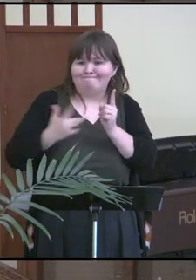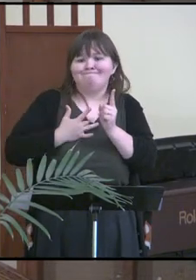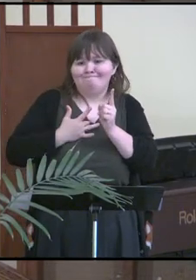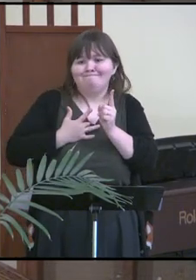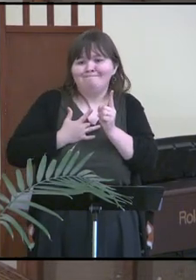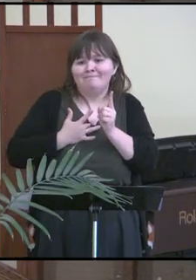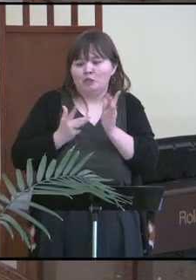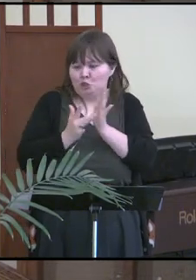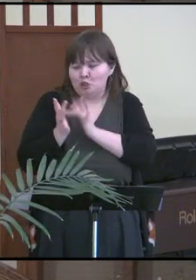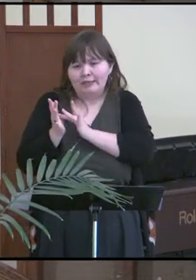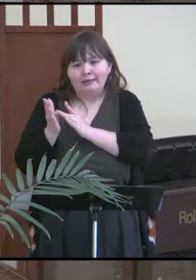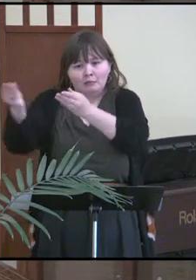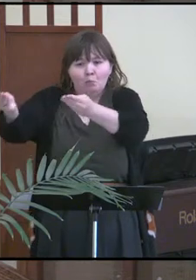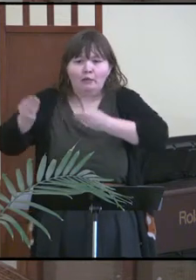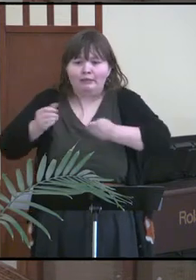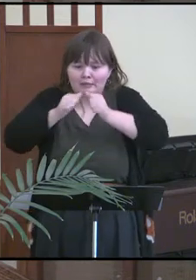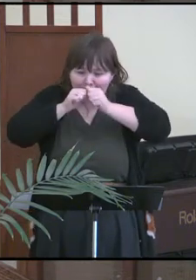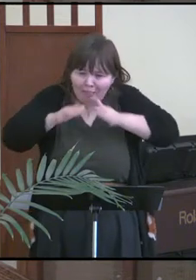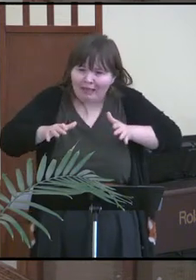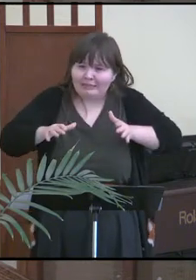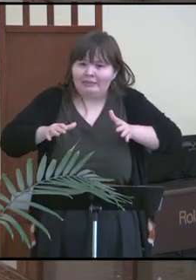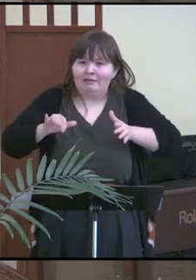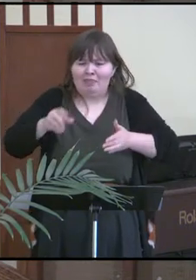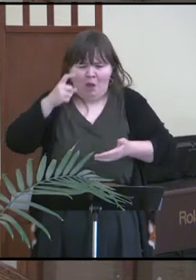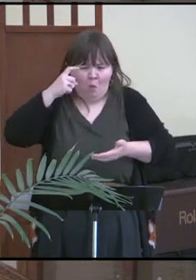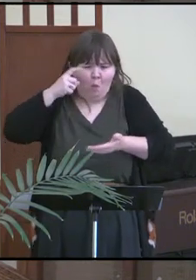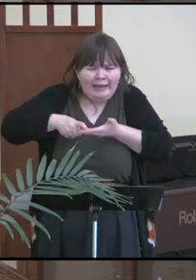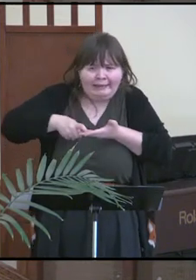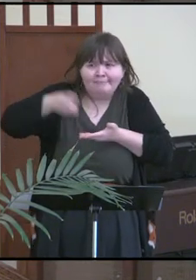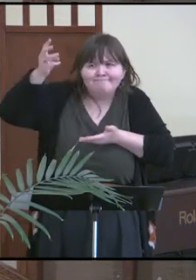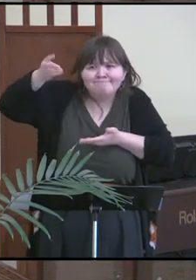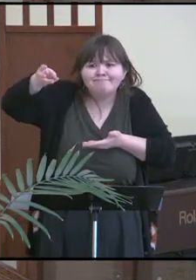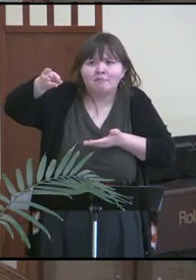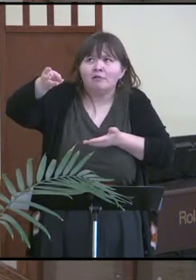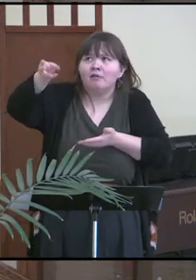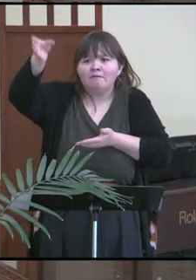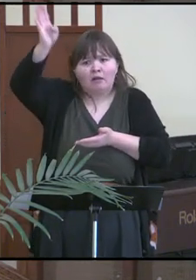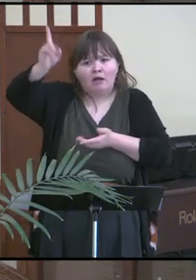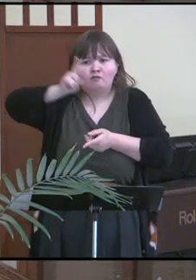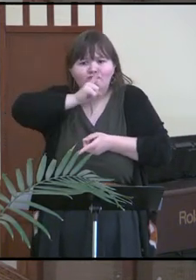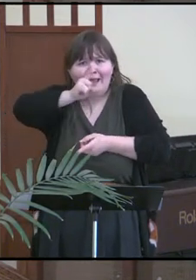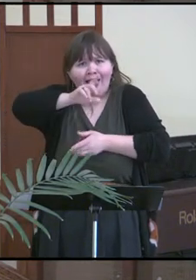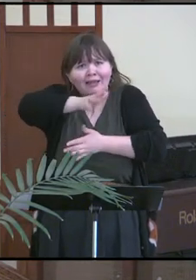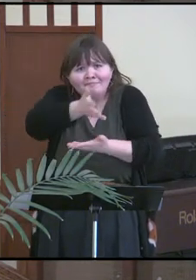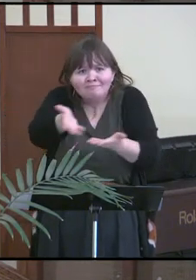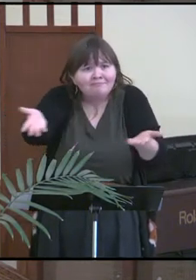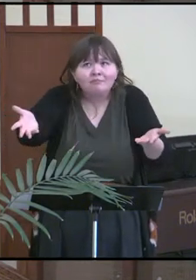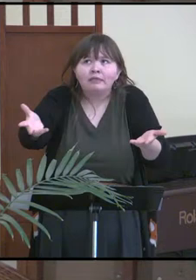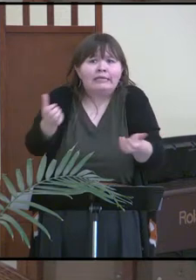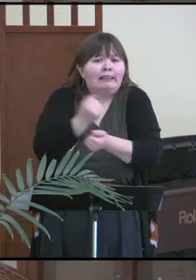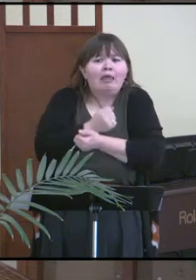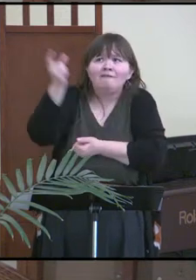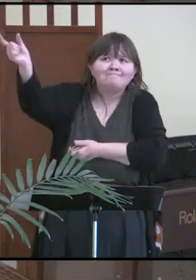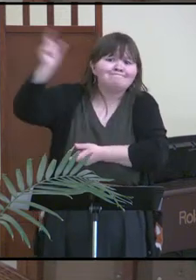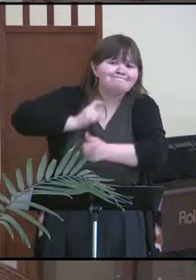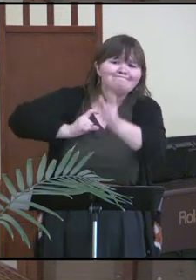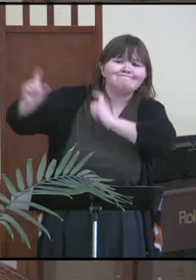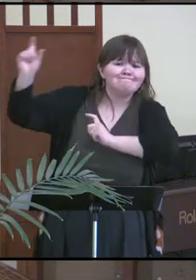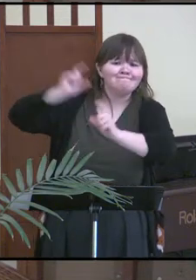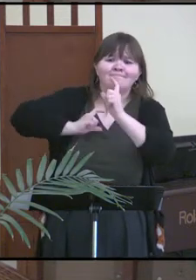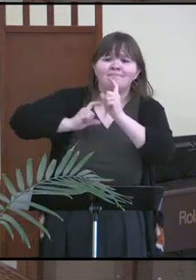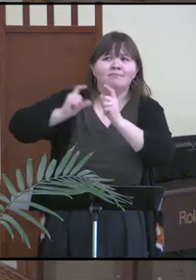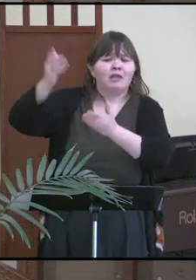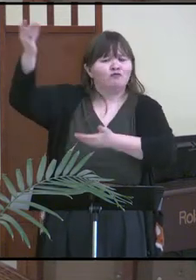brings to us the blessing, the very witness of God's reality as loving and generous